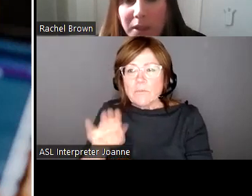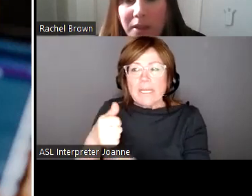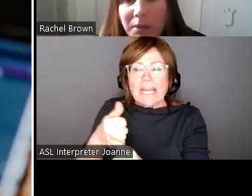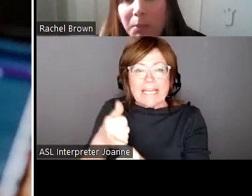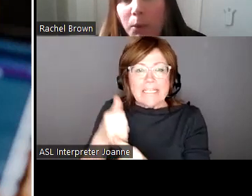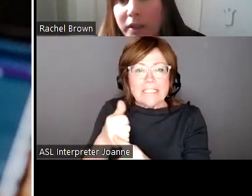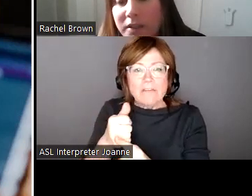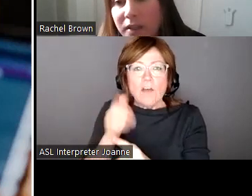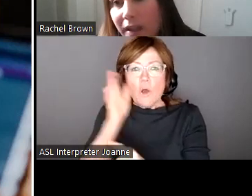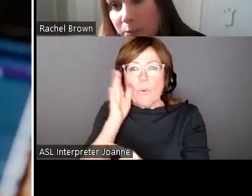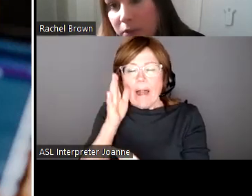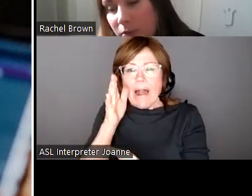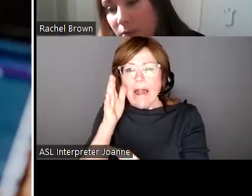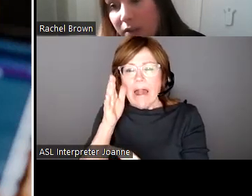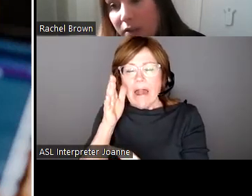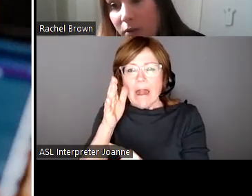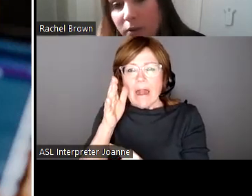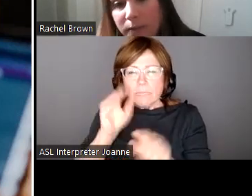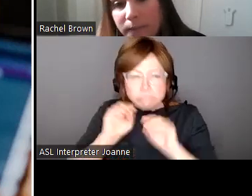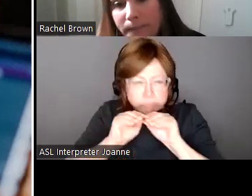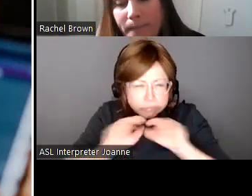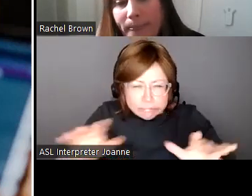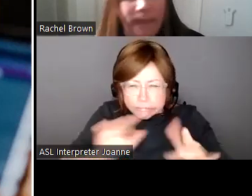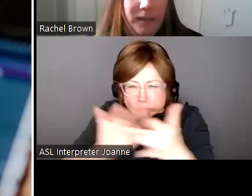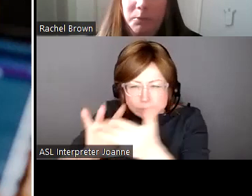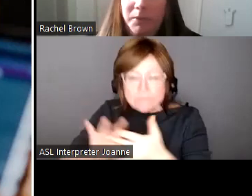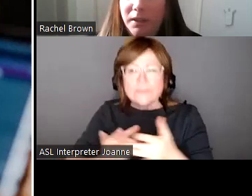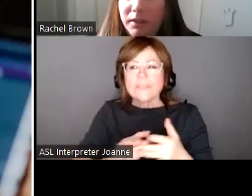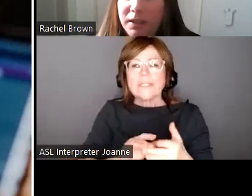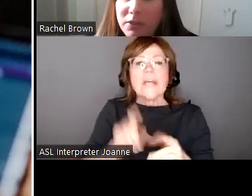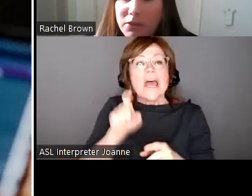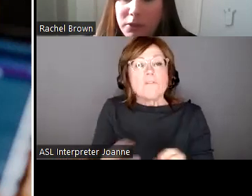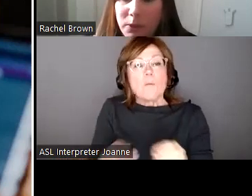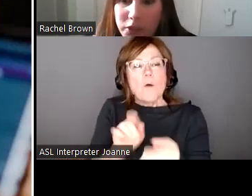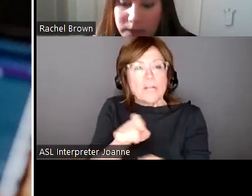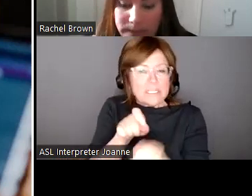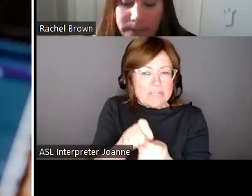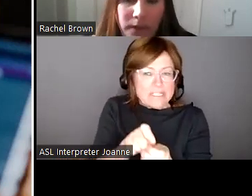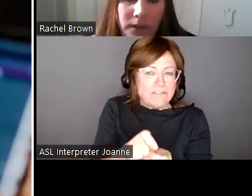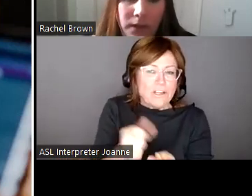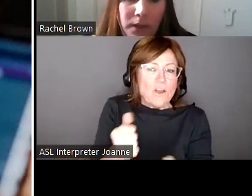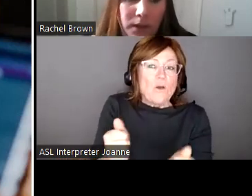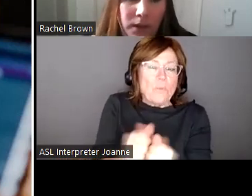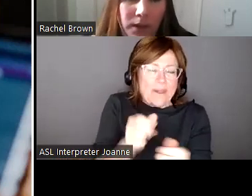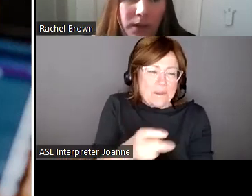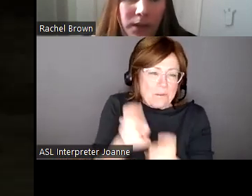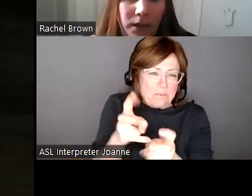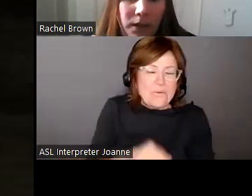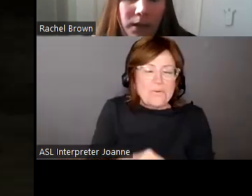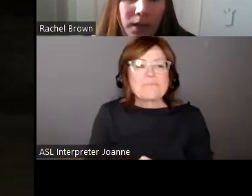can be, the more it's going to help you in the long run. I hope that answers your question.